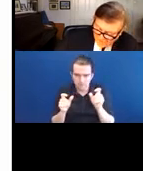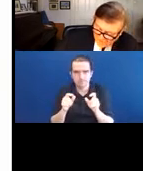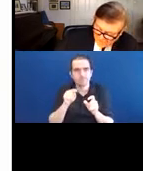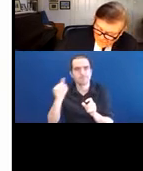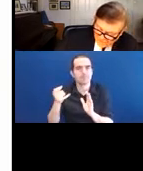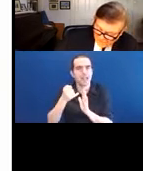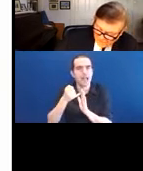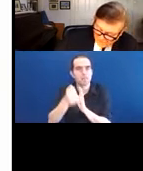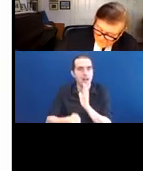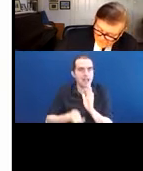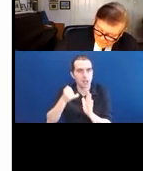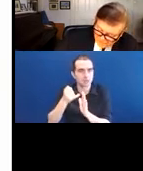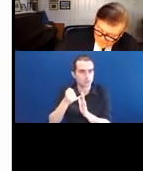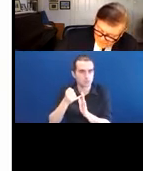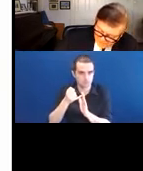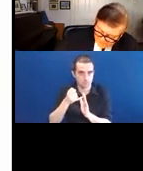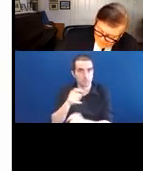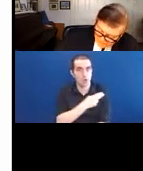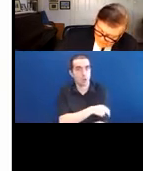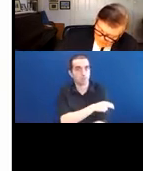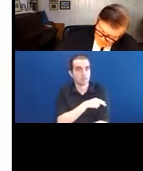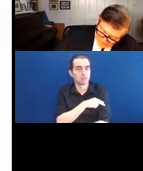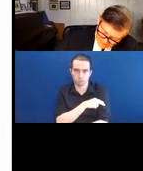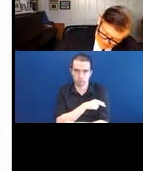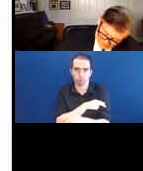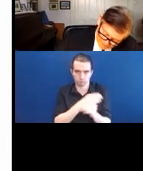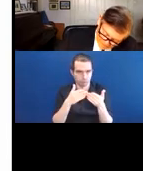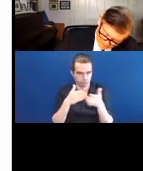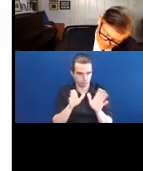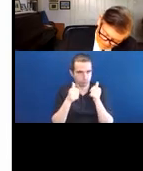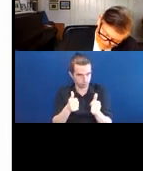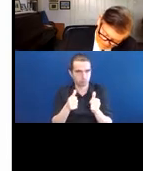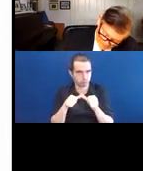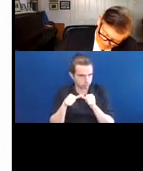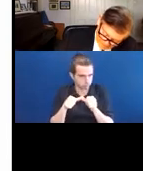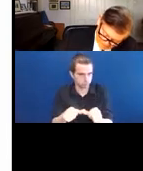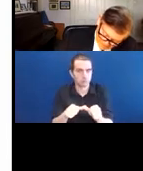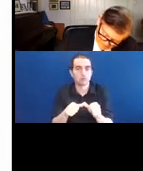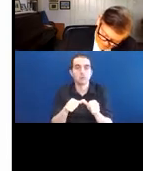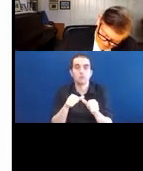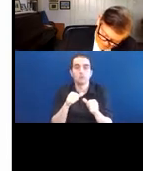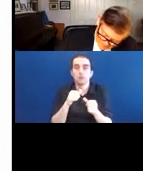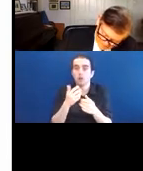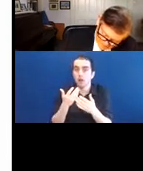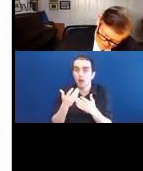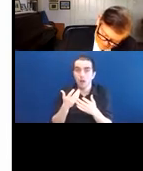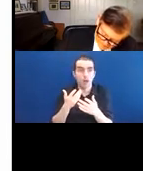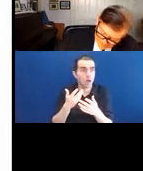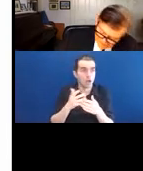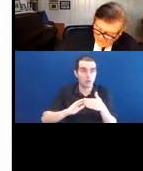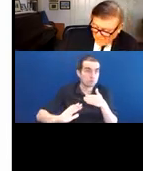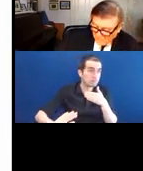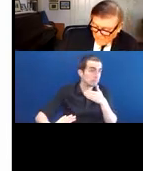5 days. Then the government started opening everything up again very slowly, and we had to follow an alphabetical